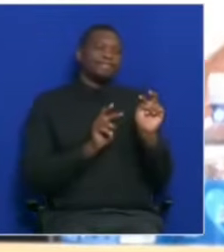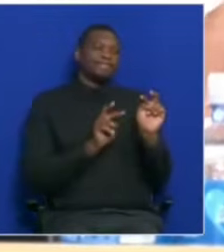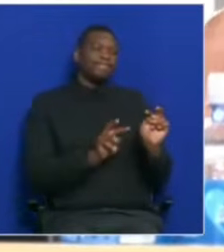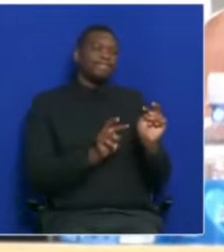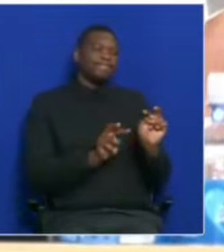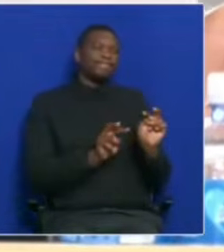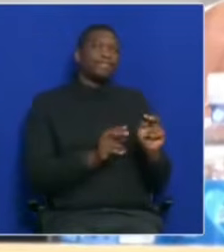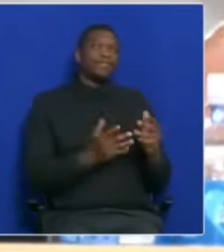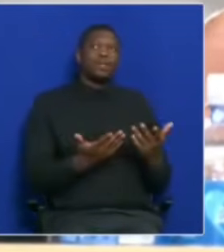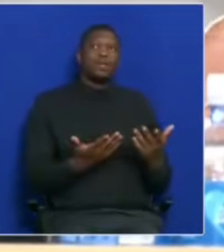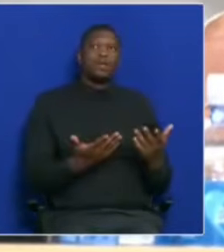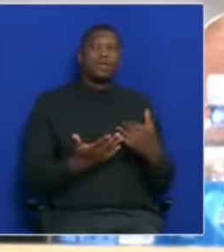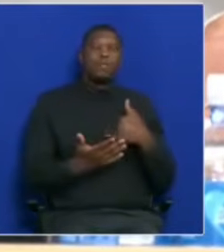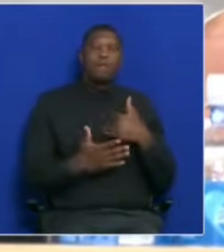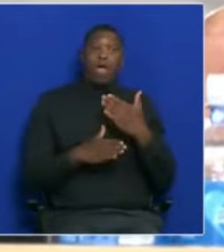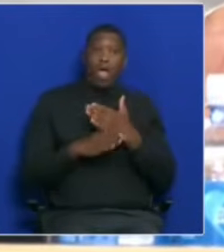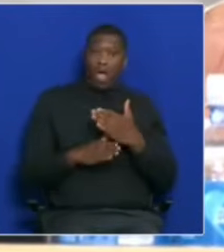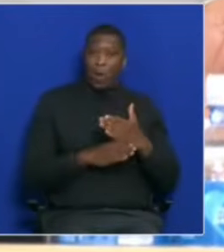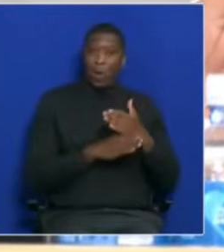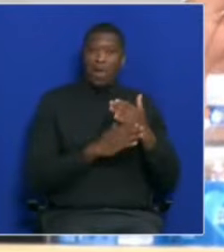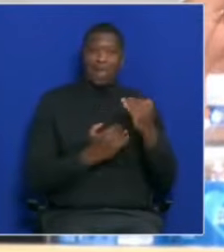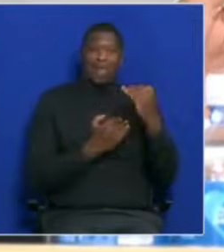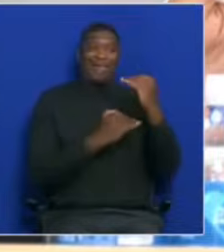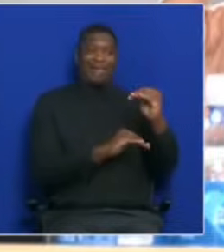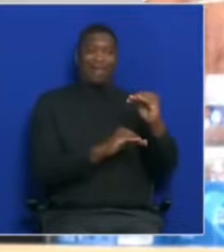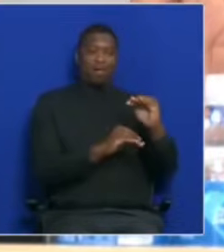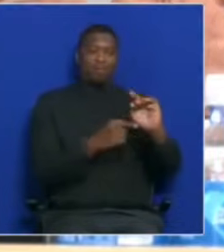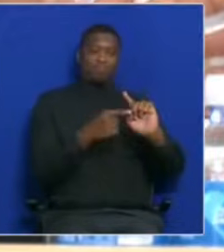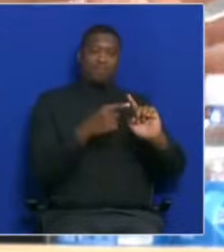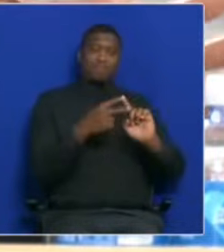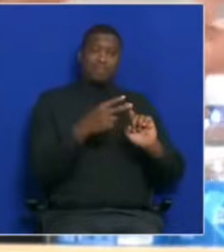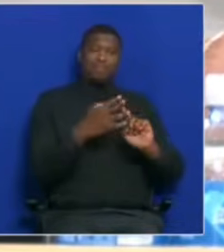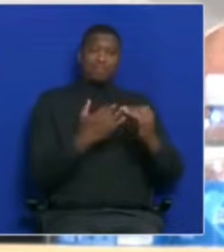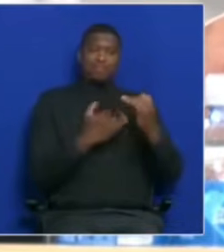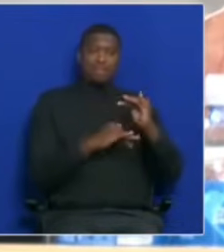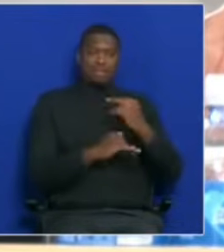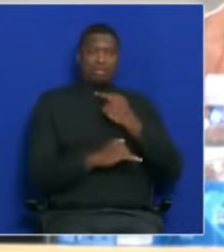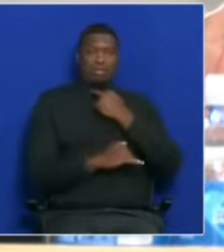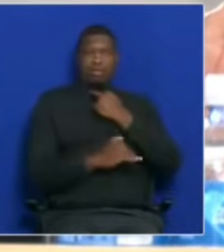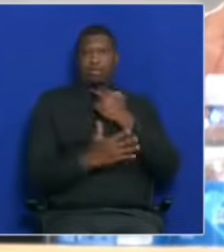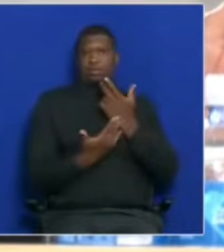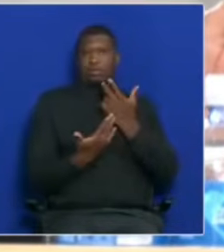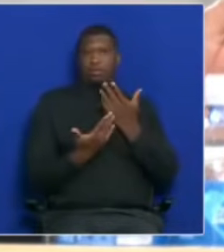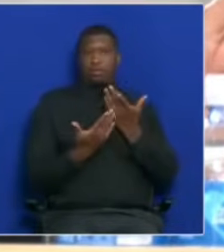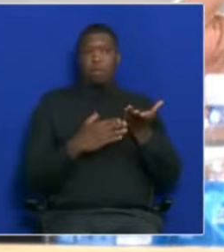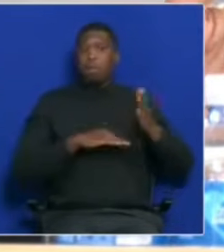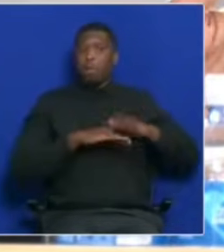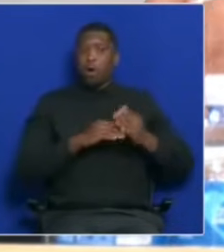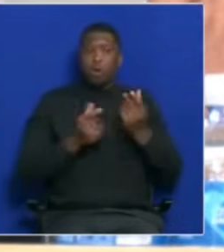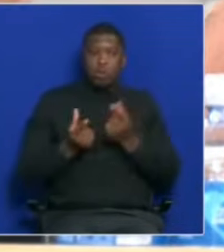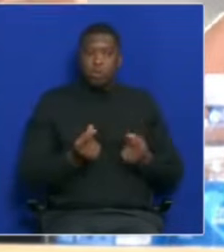my powers, my position. I can't do more than